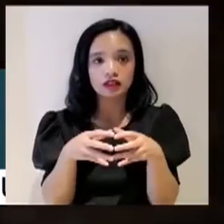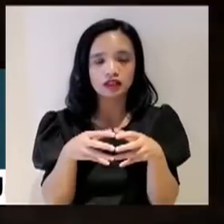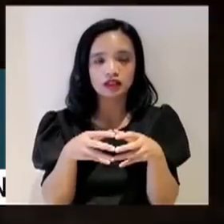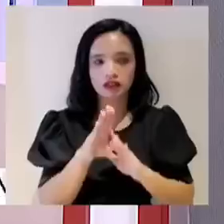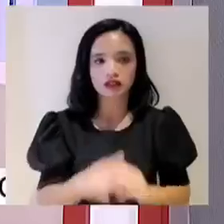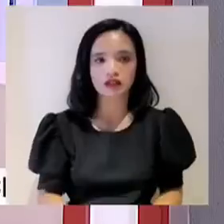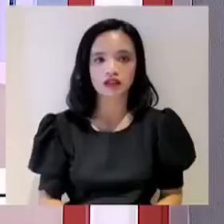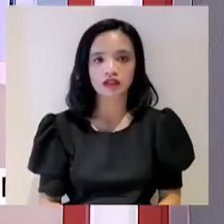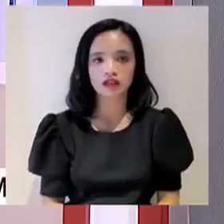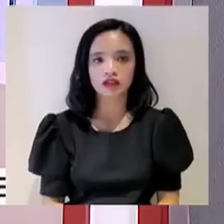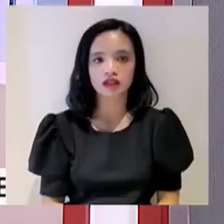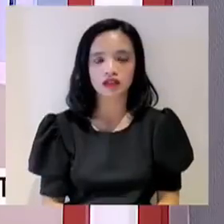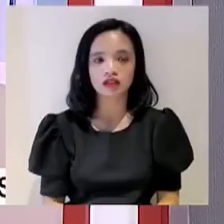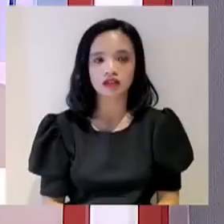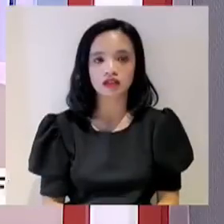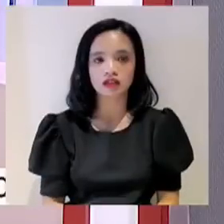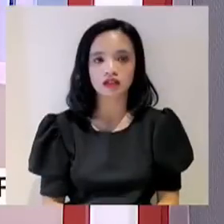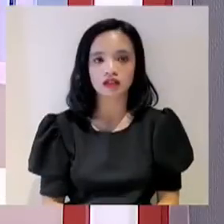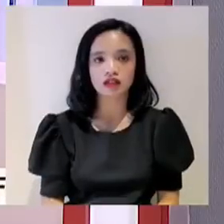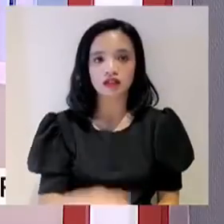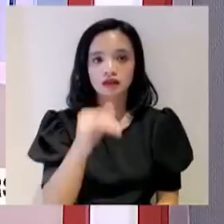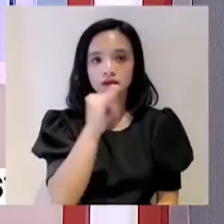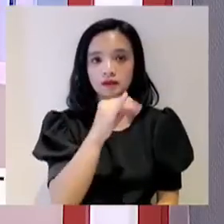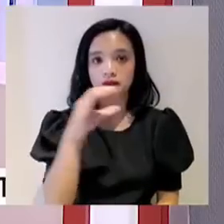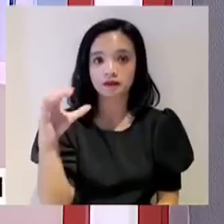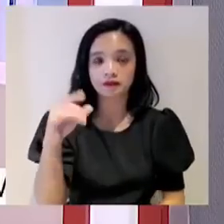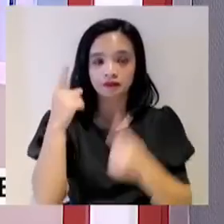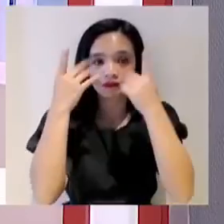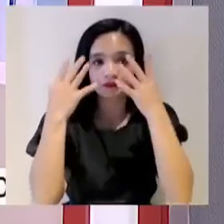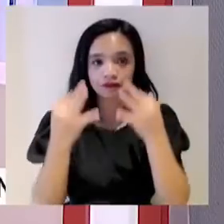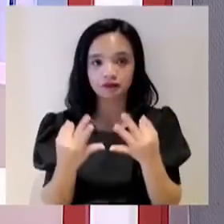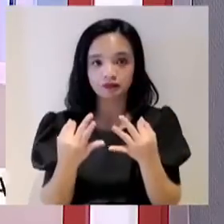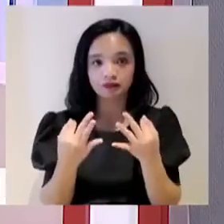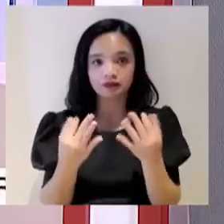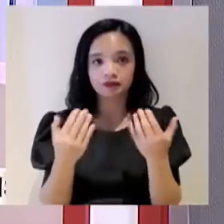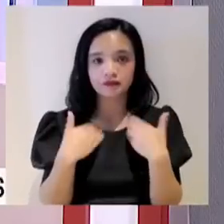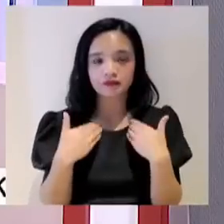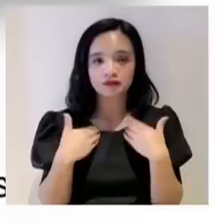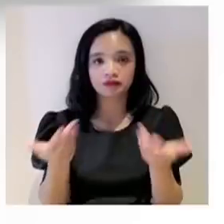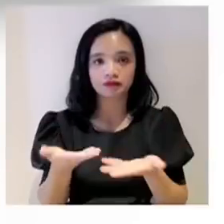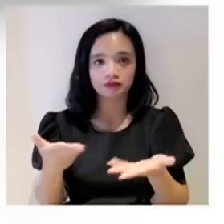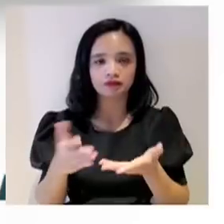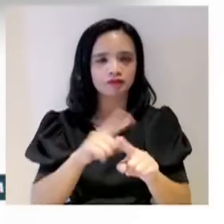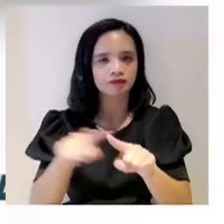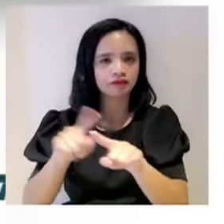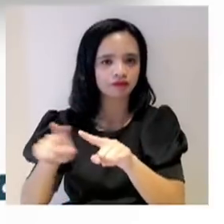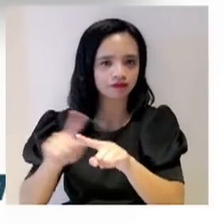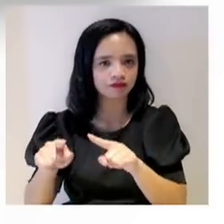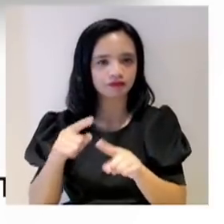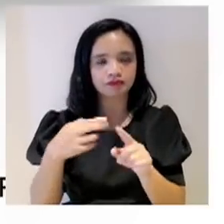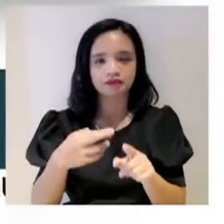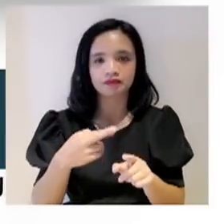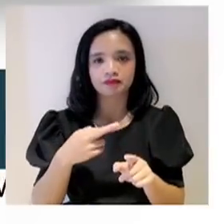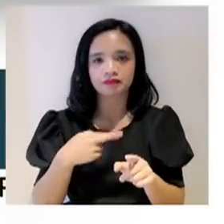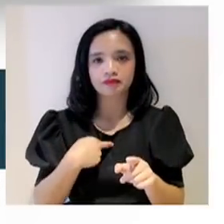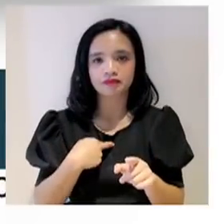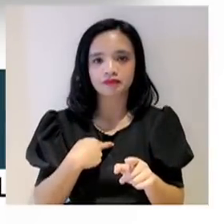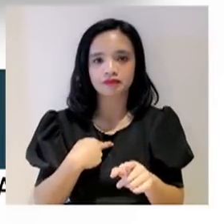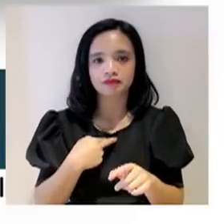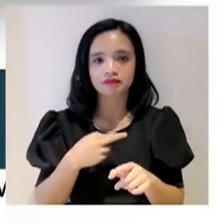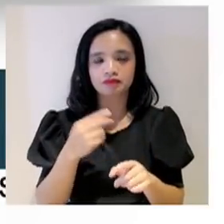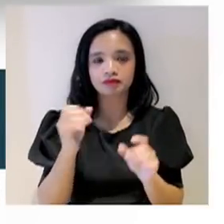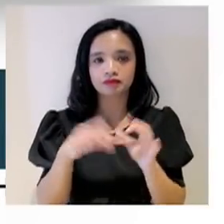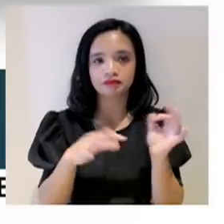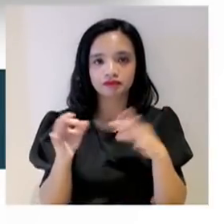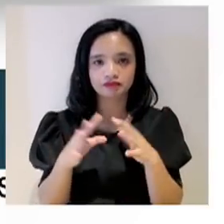higher. The ICC's decision drawing mixed reactions here at home. Senator Riza Ontiveros welcomes the continuation of the drug war